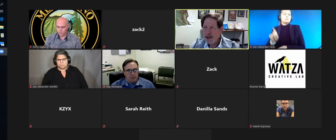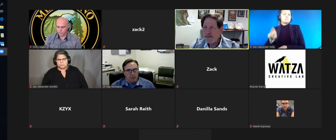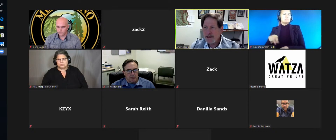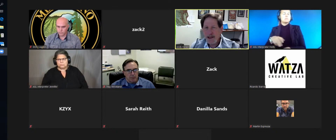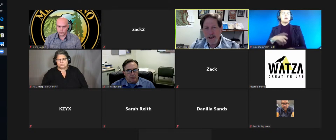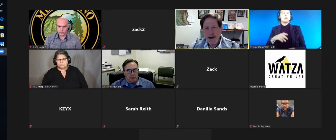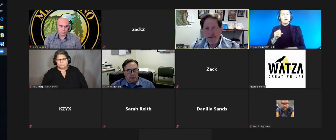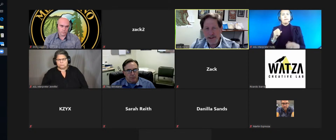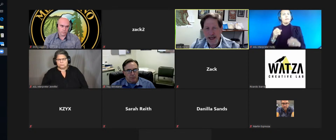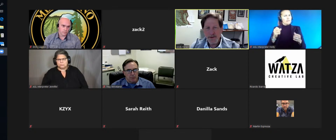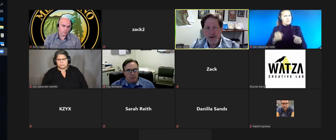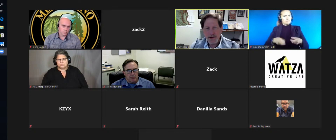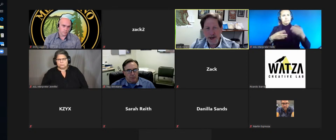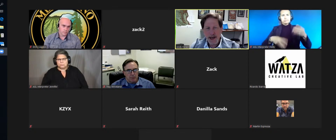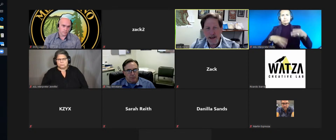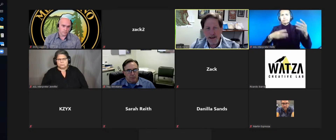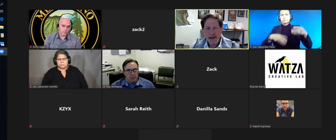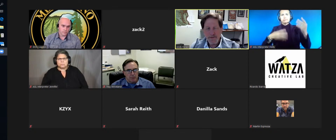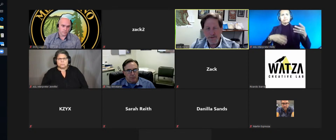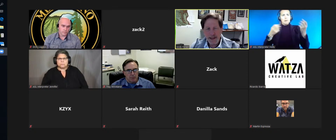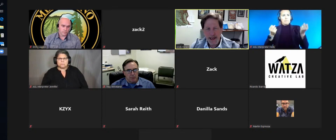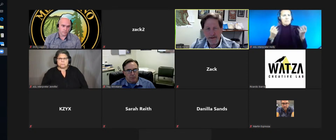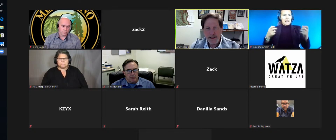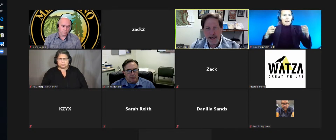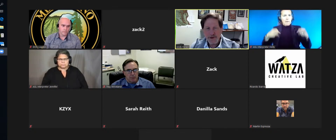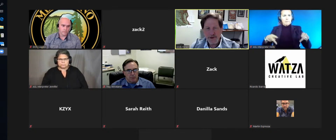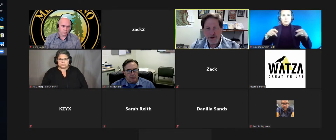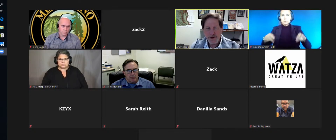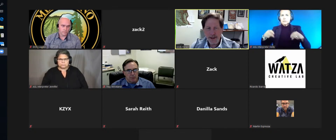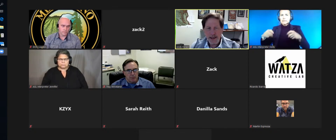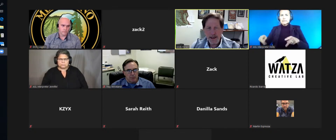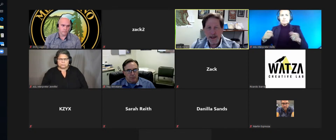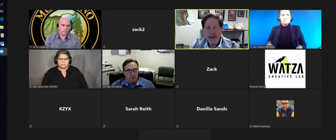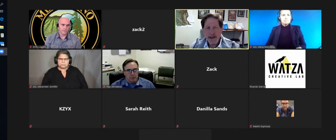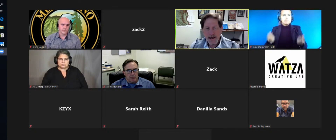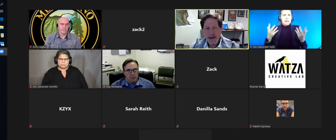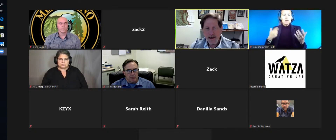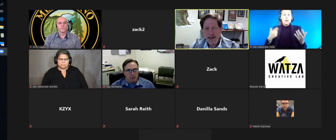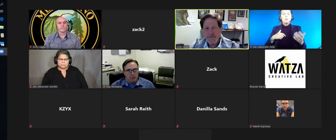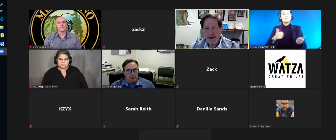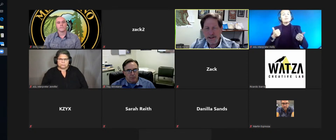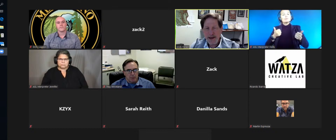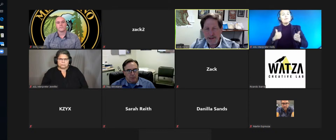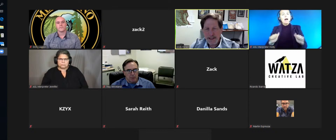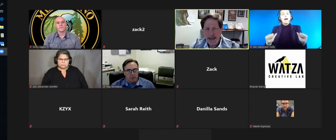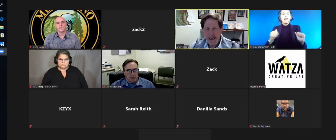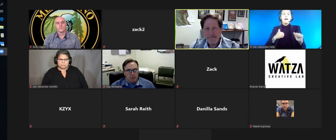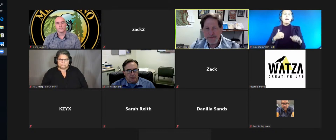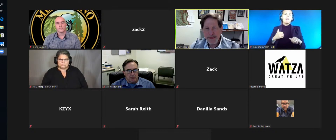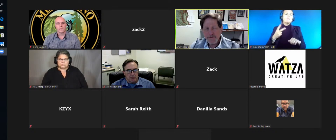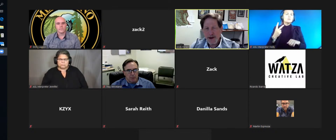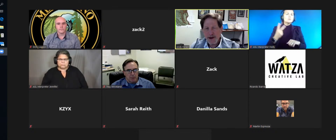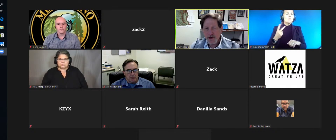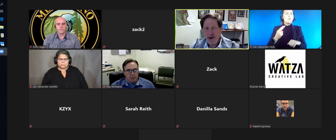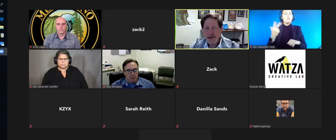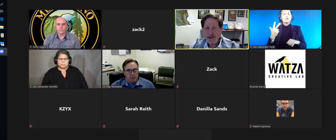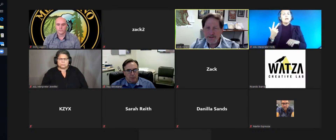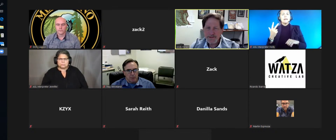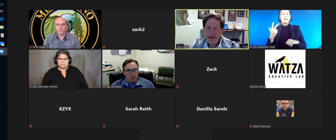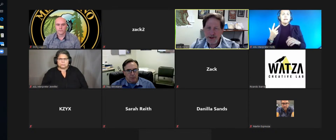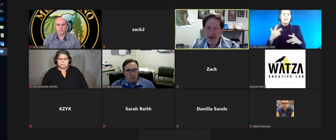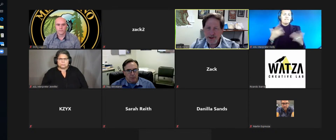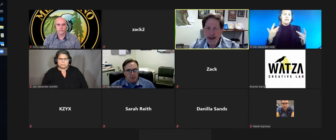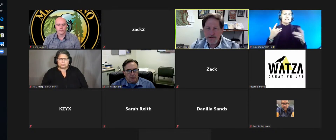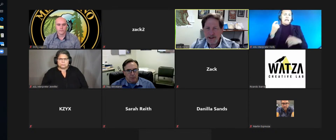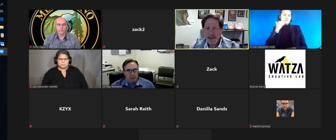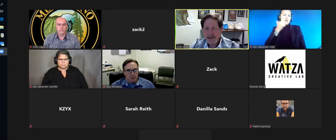opportunities that come online every day. We're trying for the county to have 2 to 3 events every day. If you have questions,